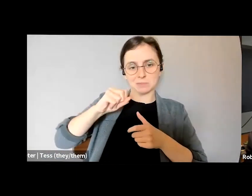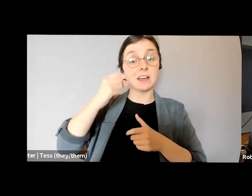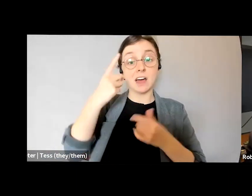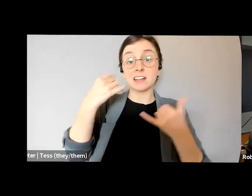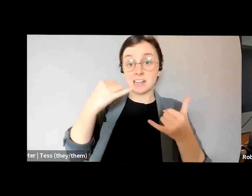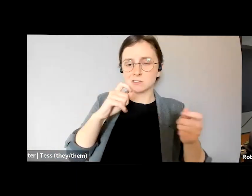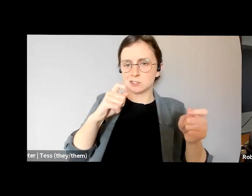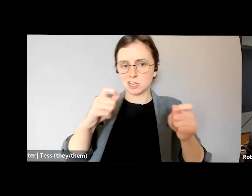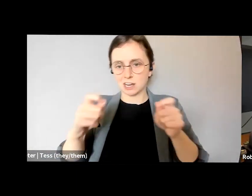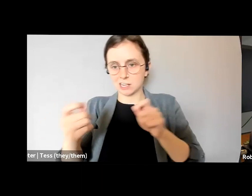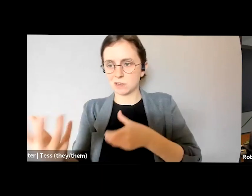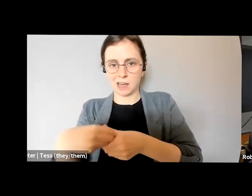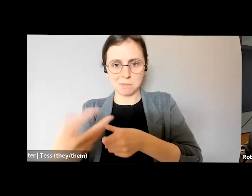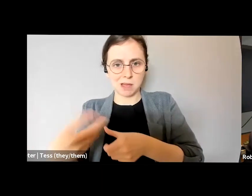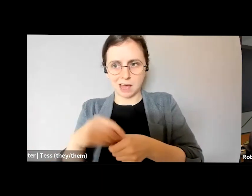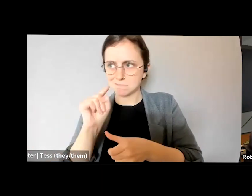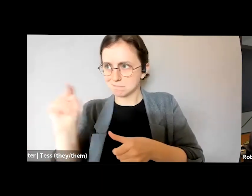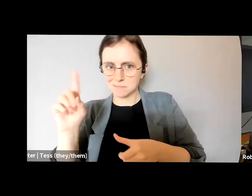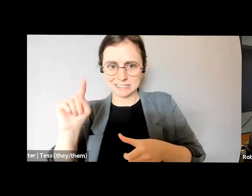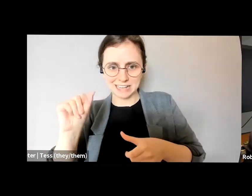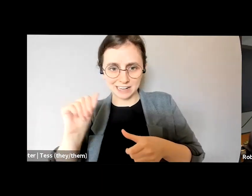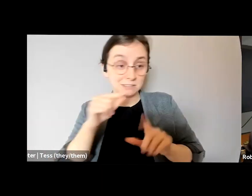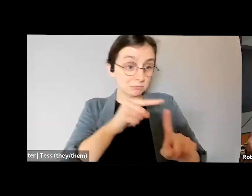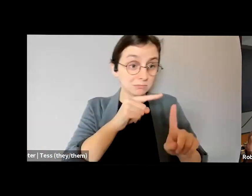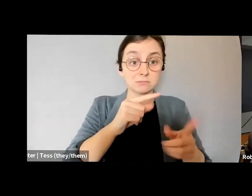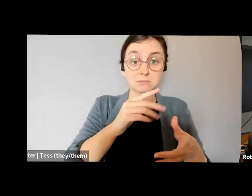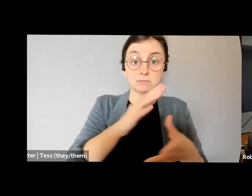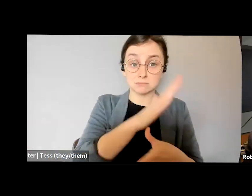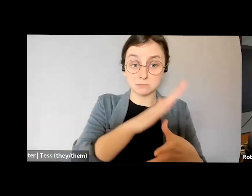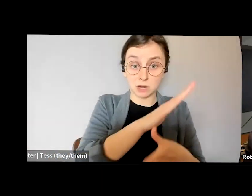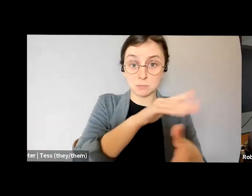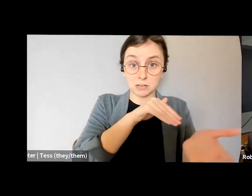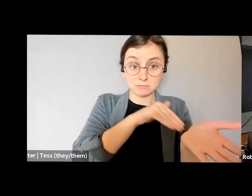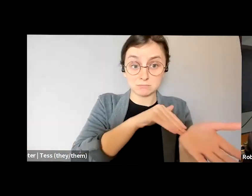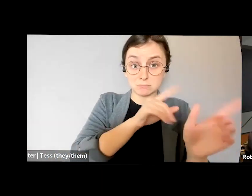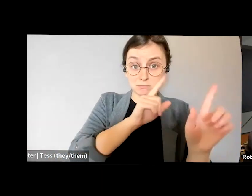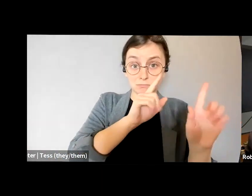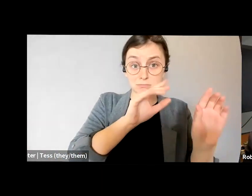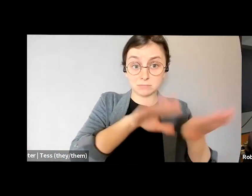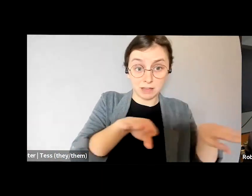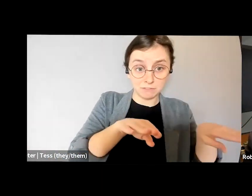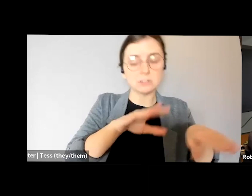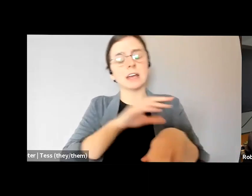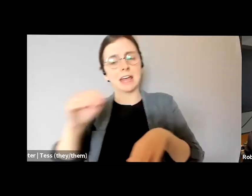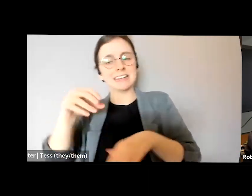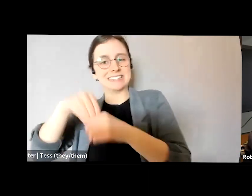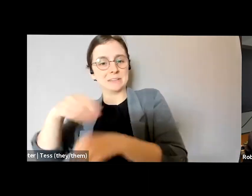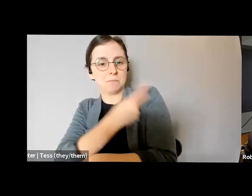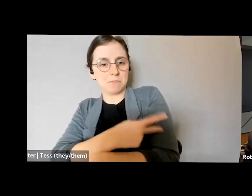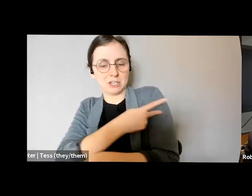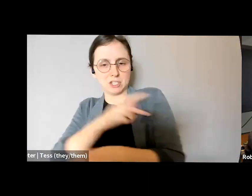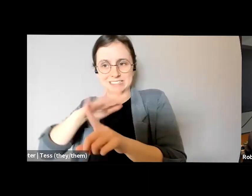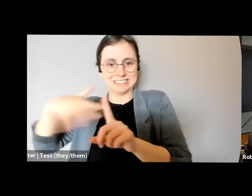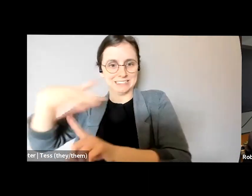data both at the primary care level and in the inpatient setting